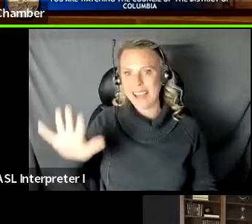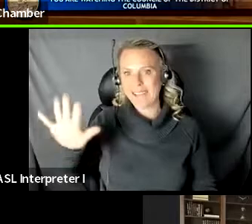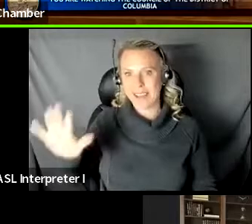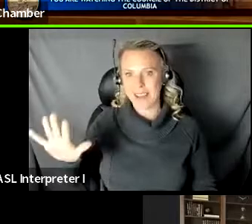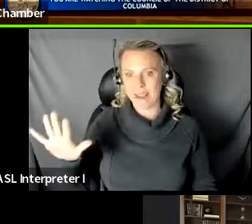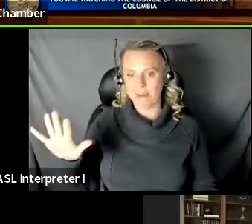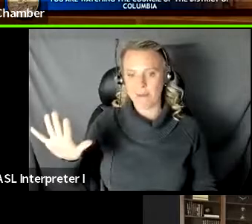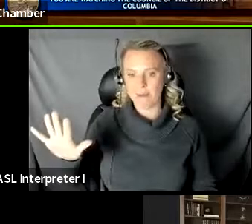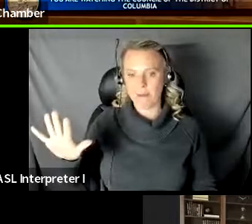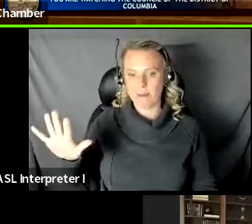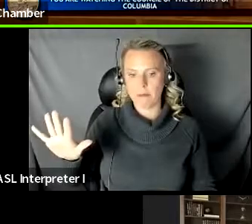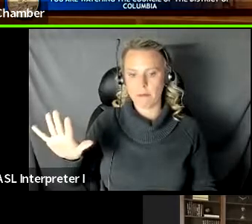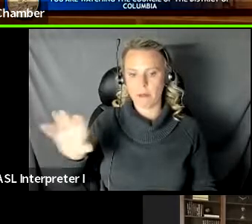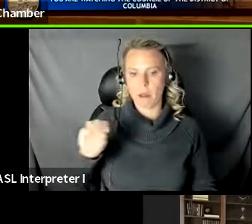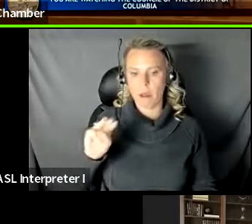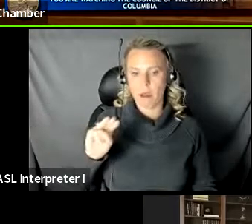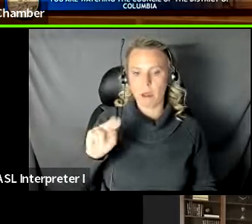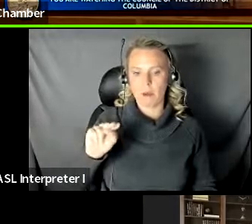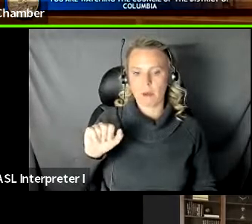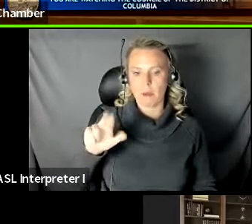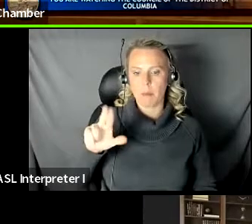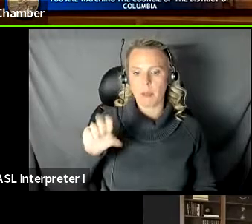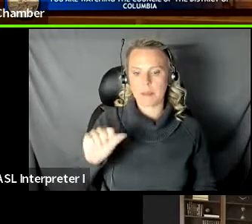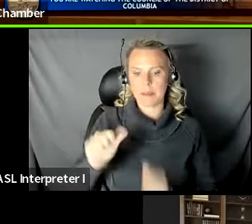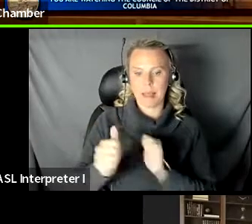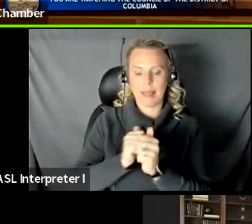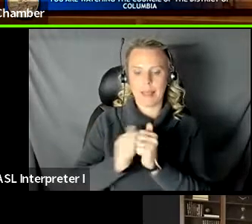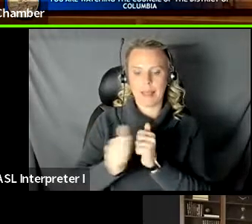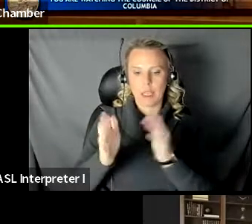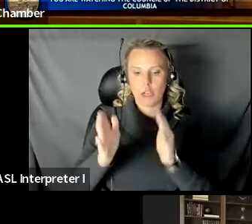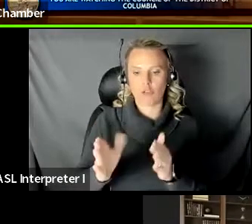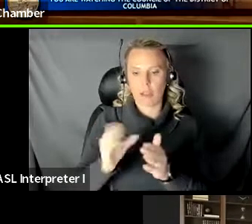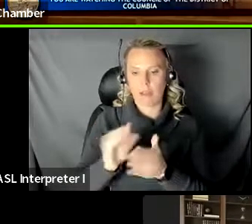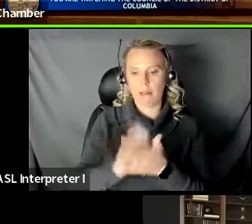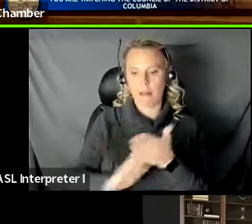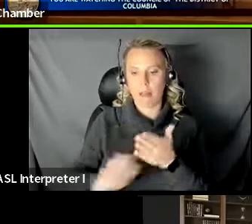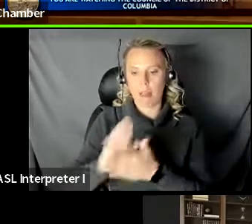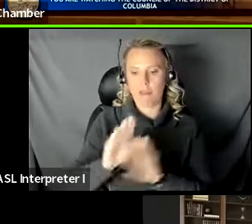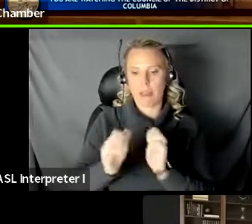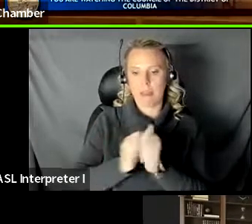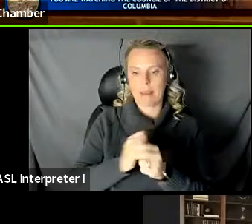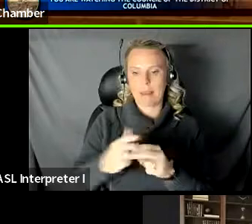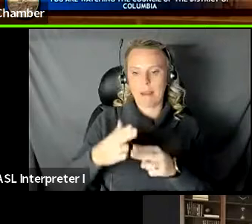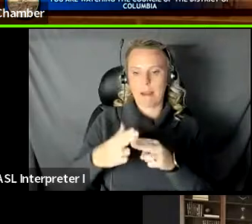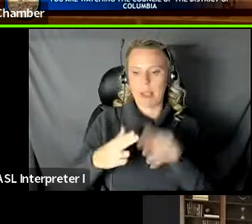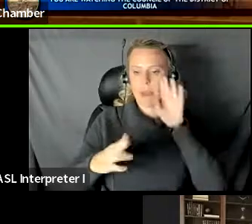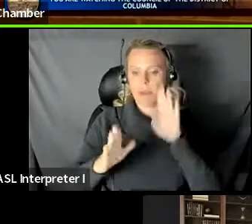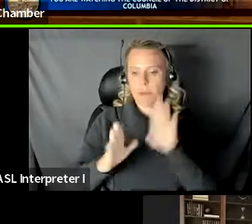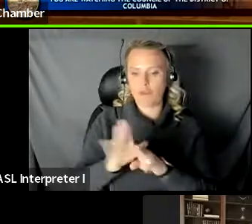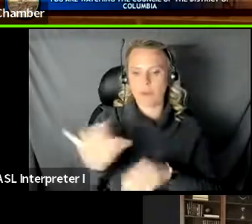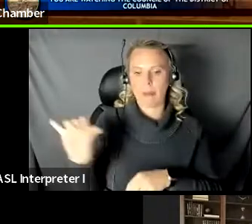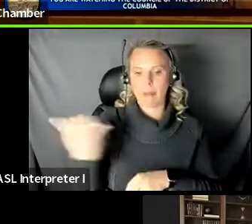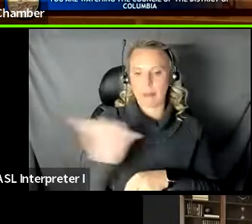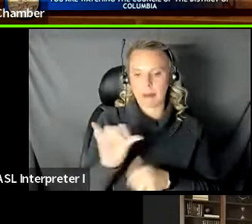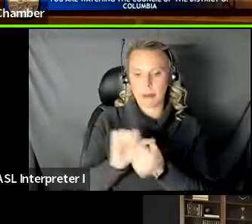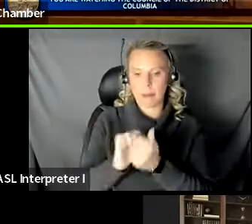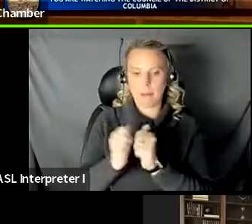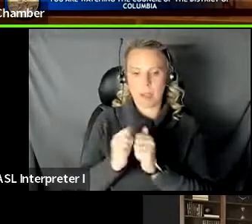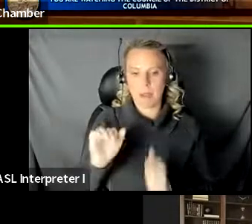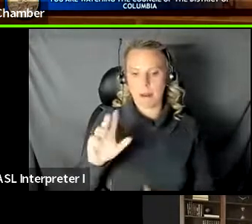455. The Omnibus Athlete Agent and College Athlete Name, Image, or Likeness Amendment Act of